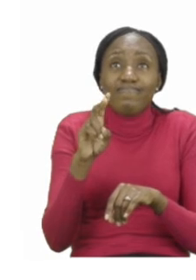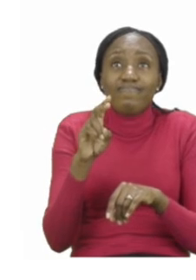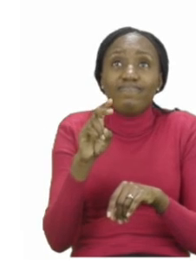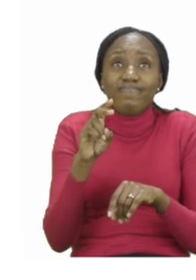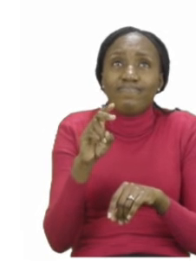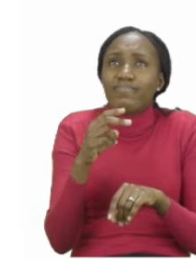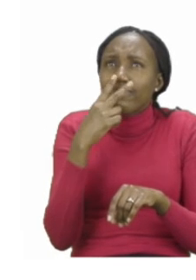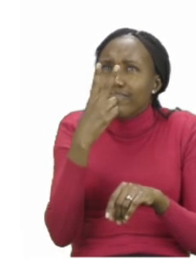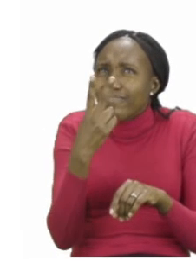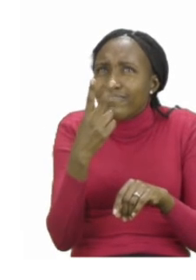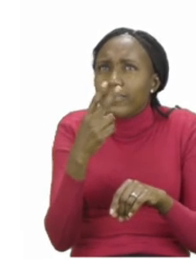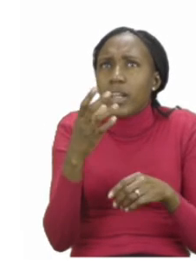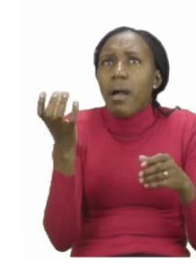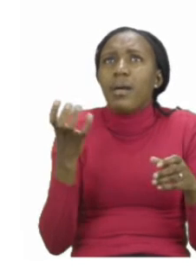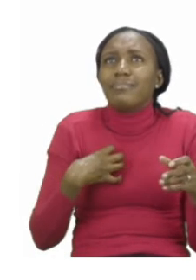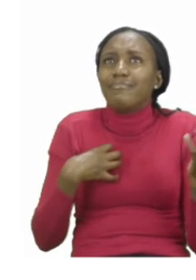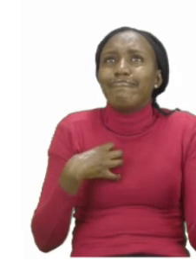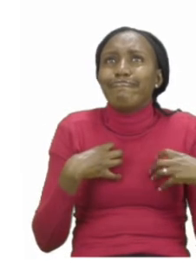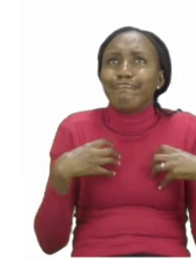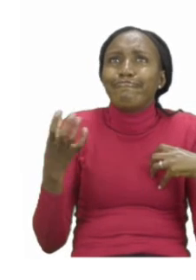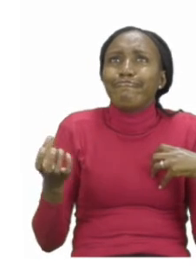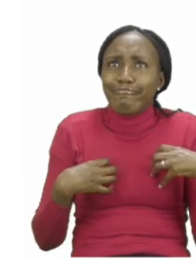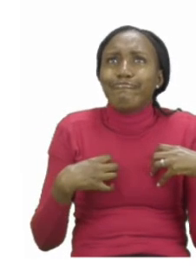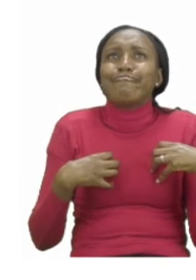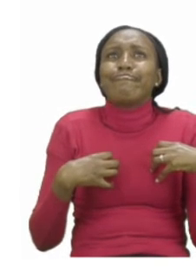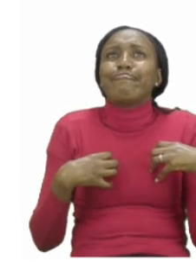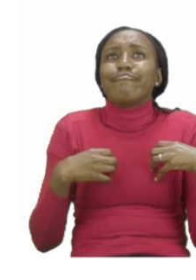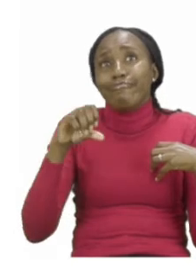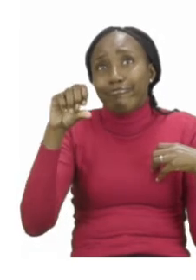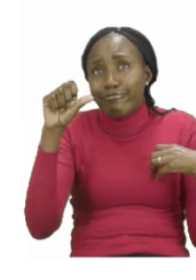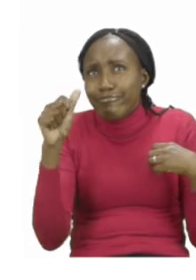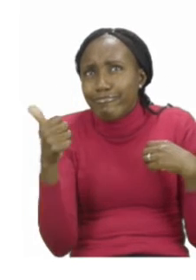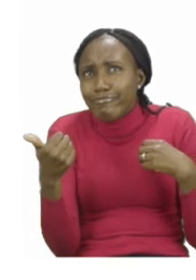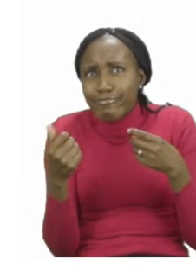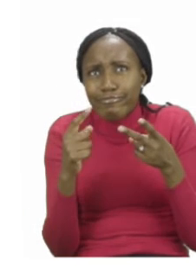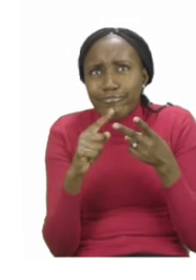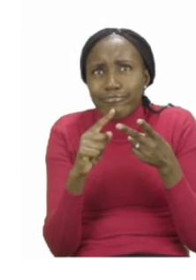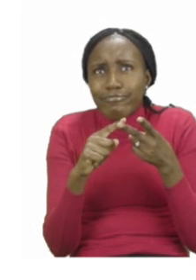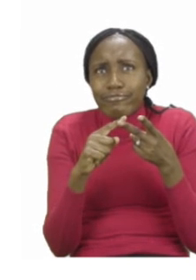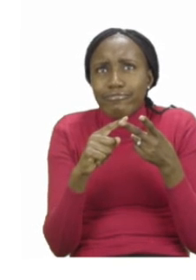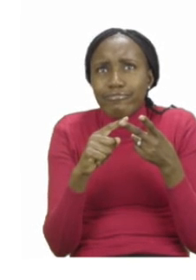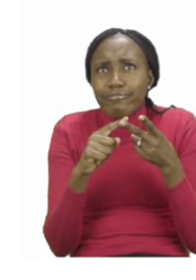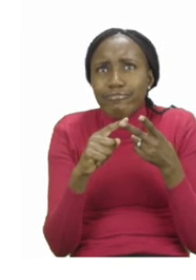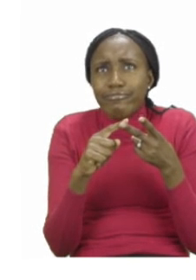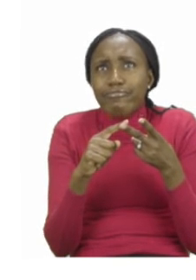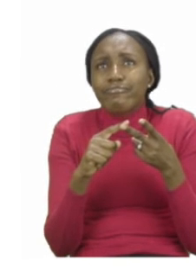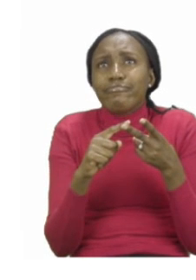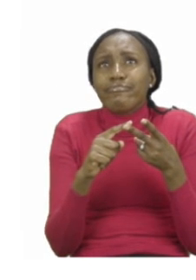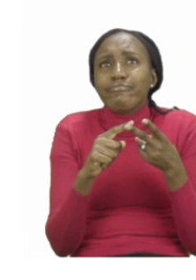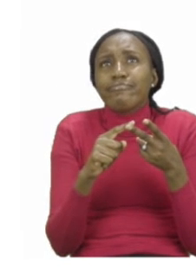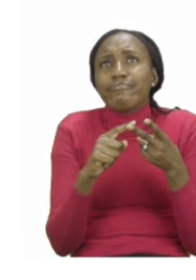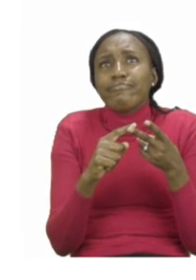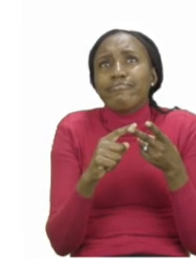a bear. And then there's another picture of a fox. Can